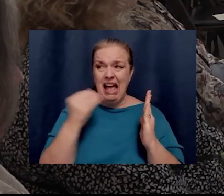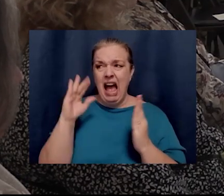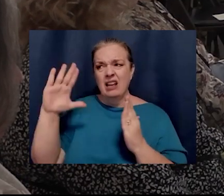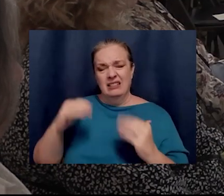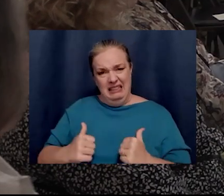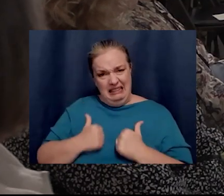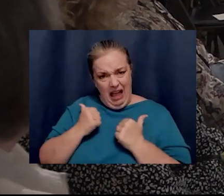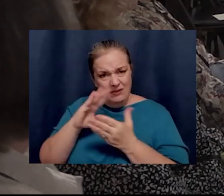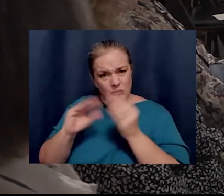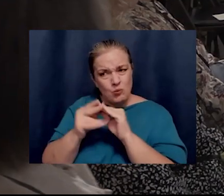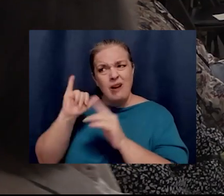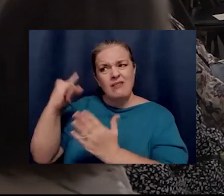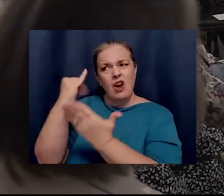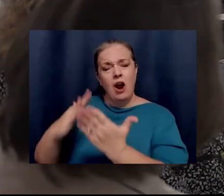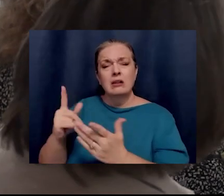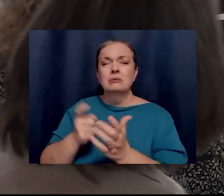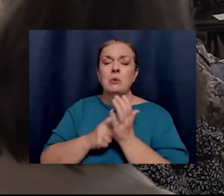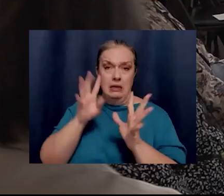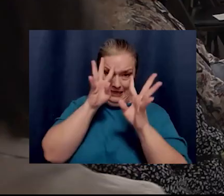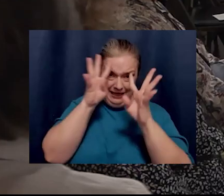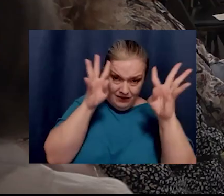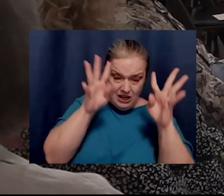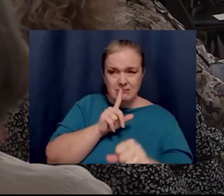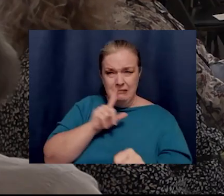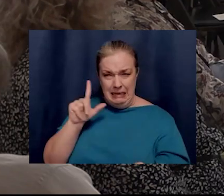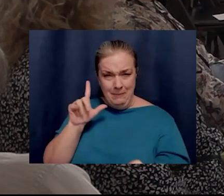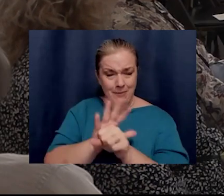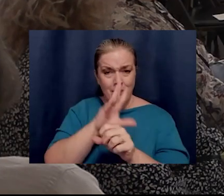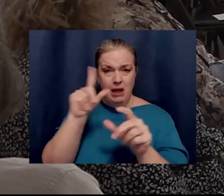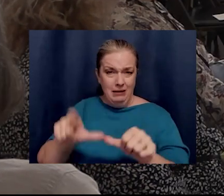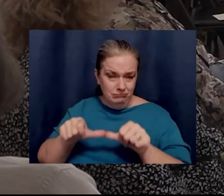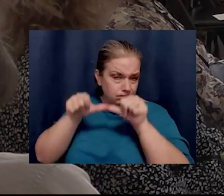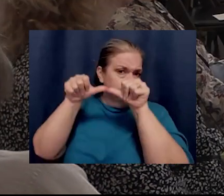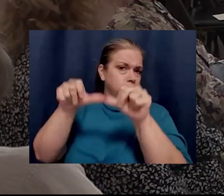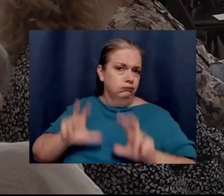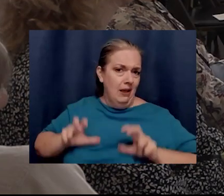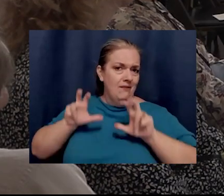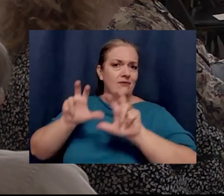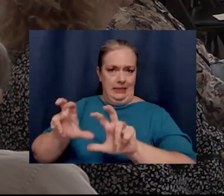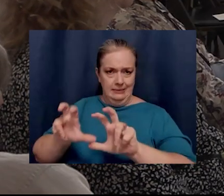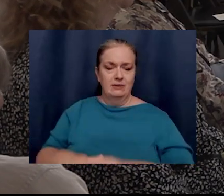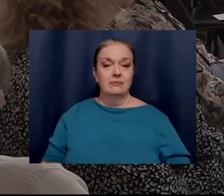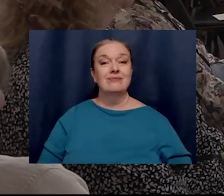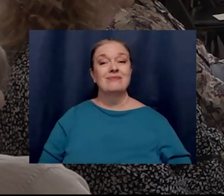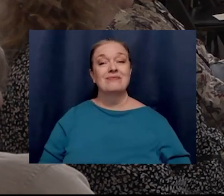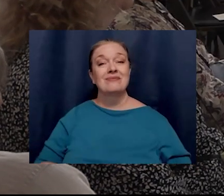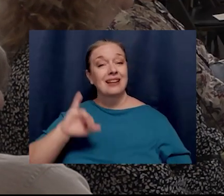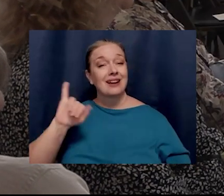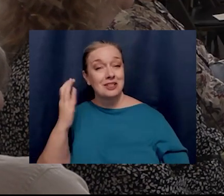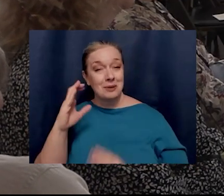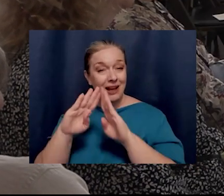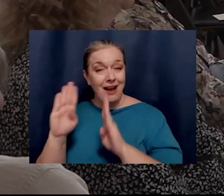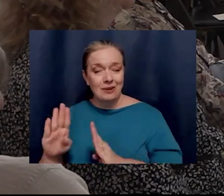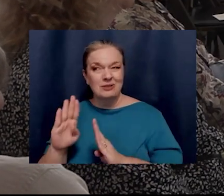biography requires innovation, dedication, and long-term resources. The Castle House is a